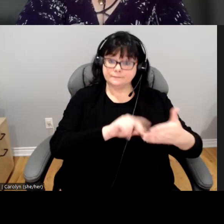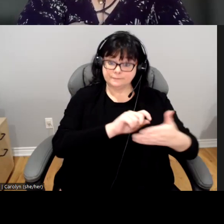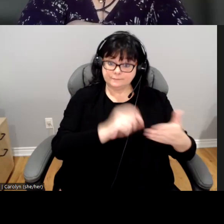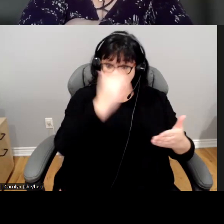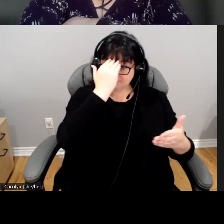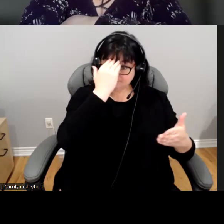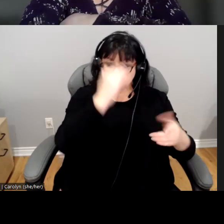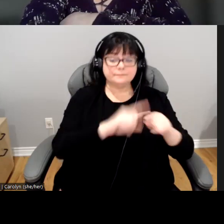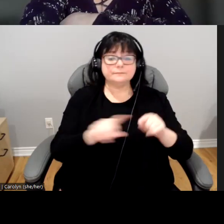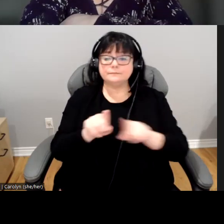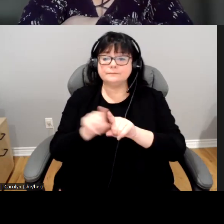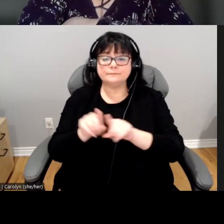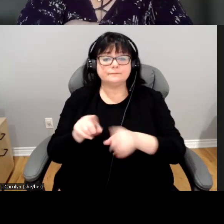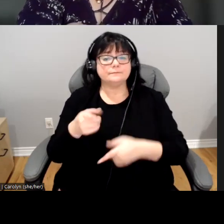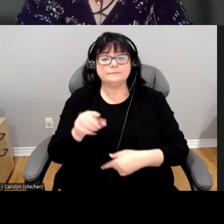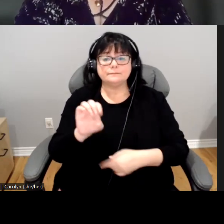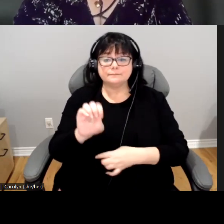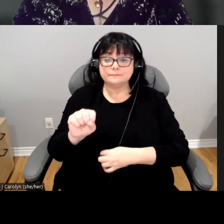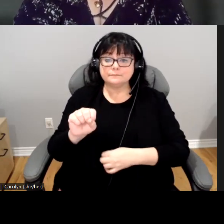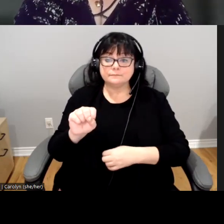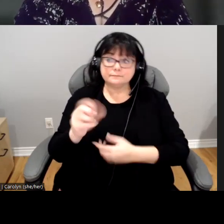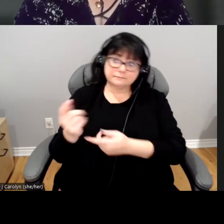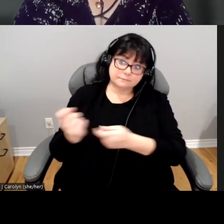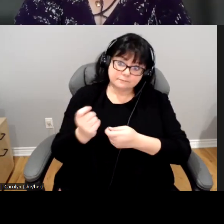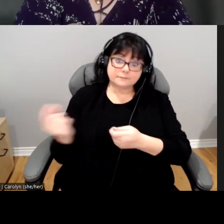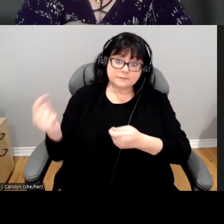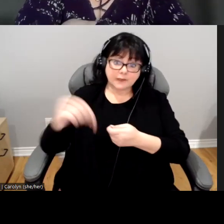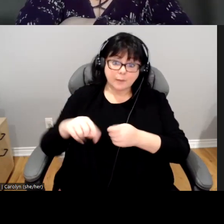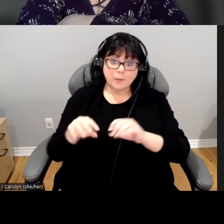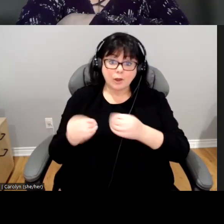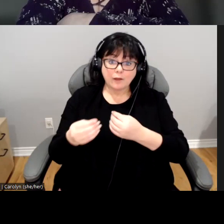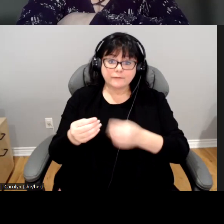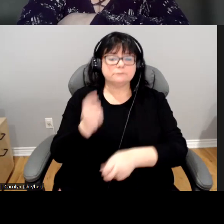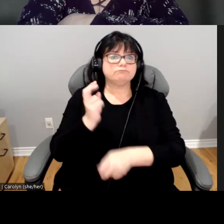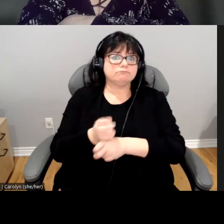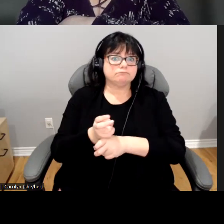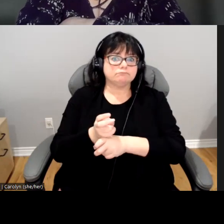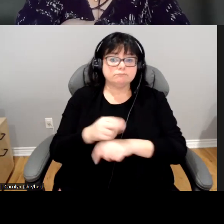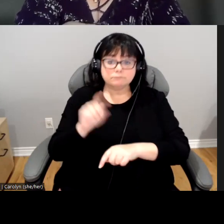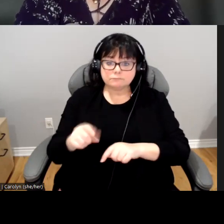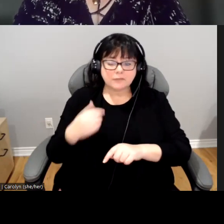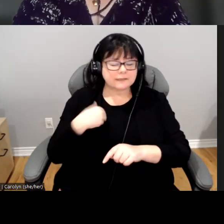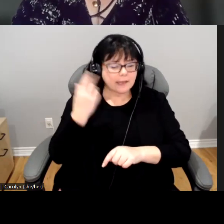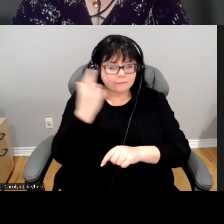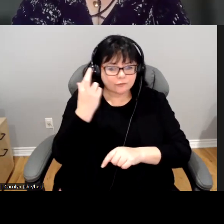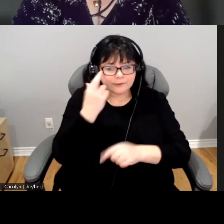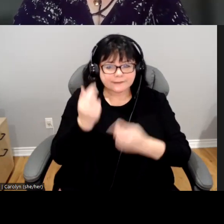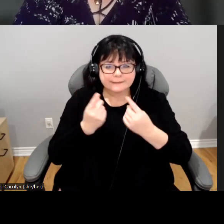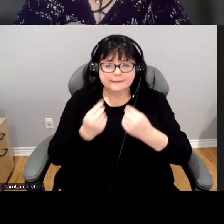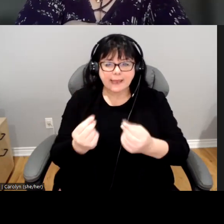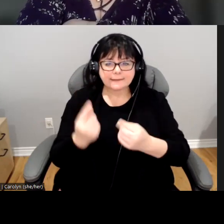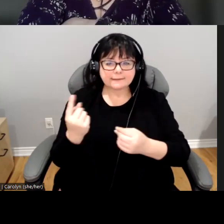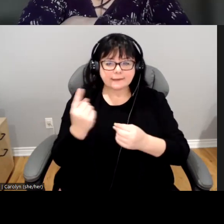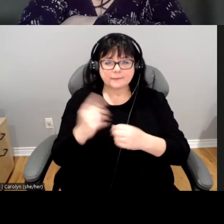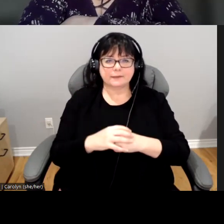getting people in the office. It has to be very task-based. It has to, like, they're not just coming in to